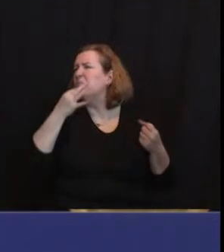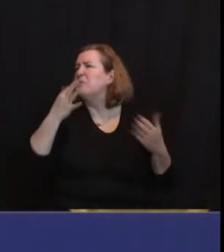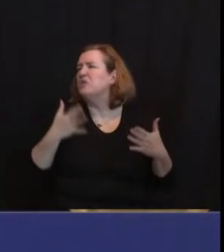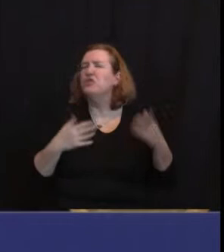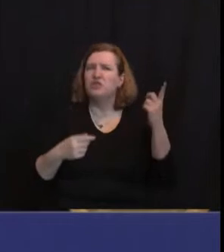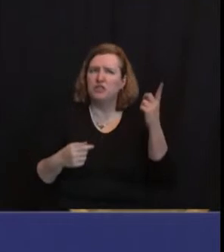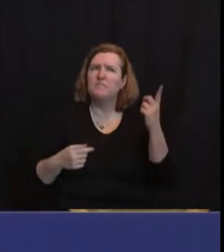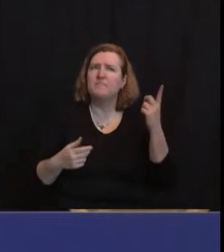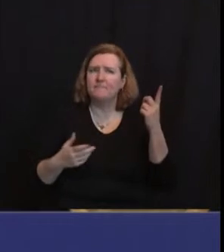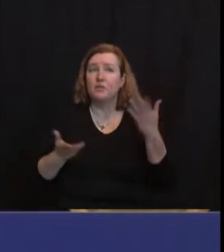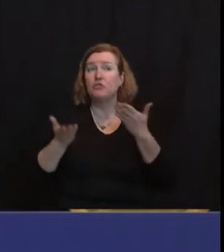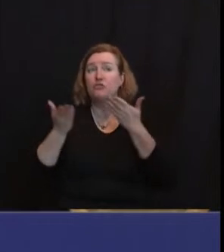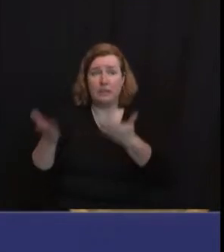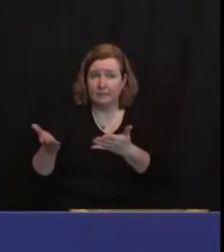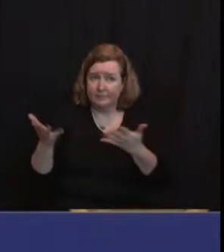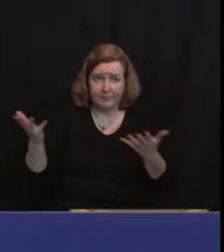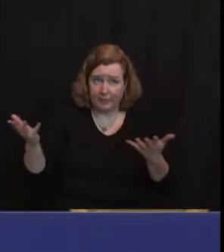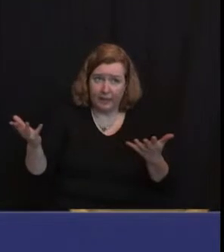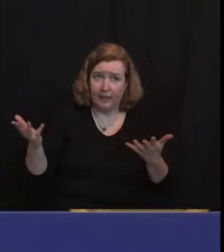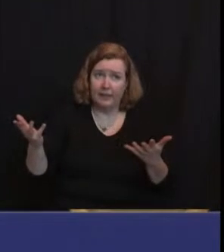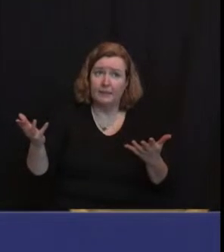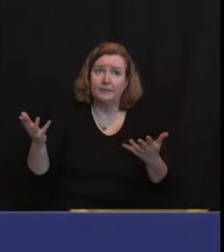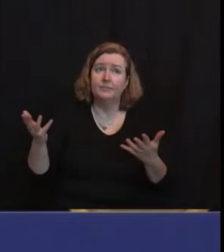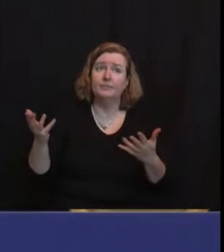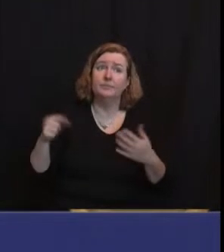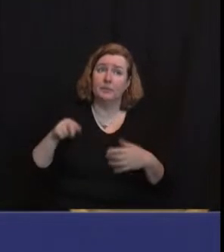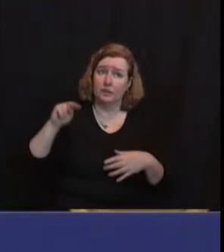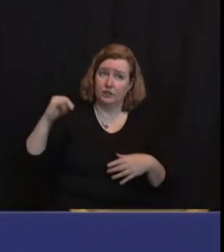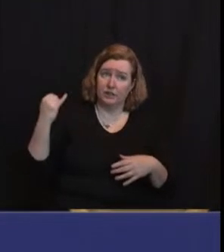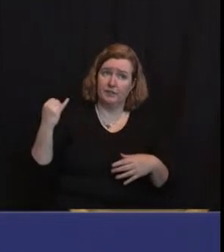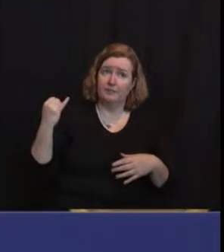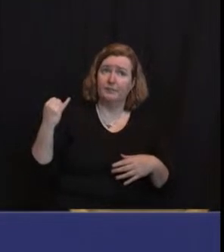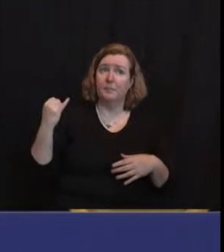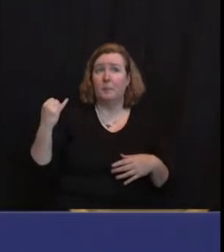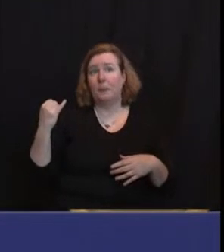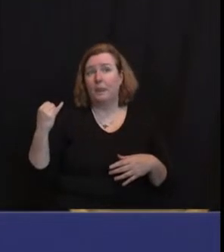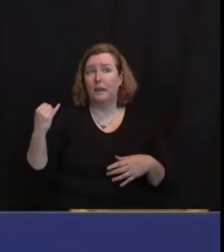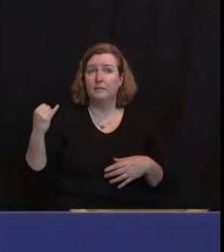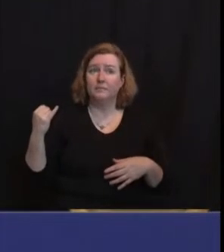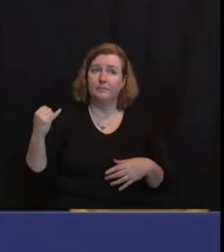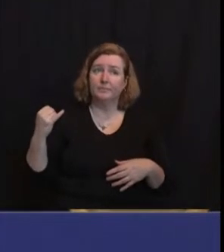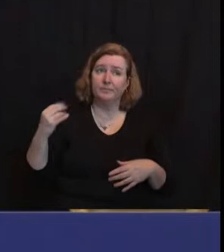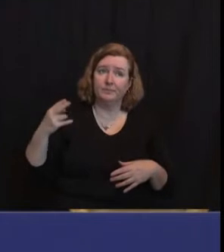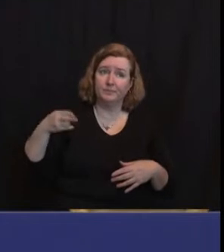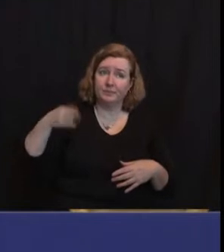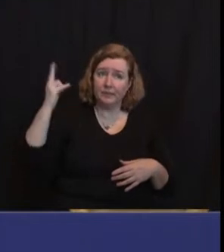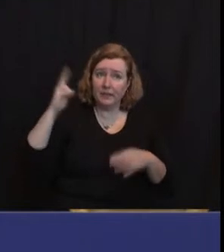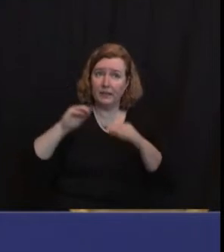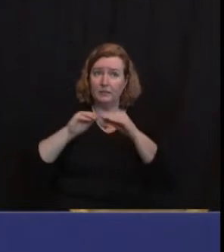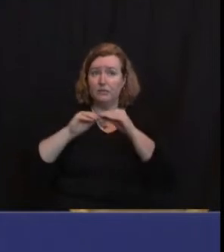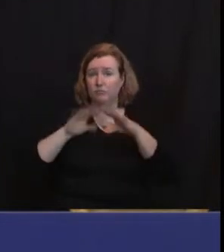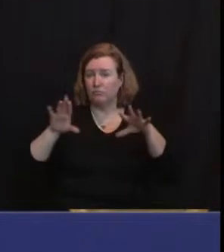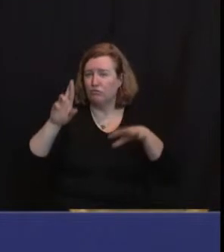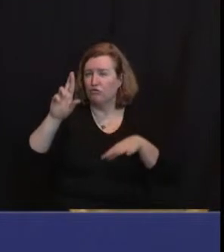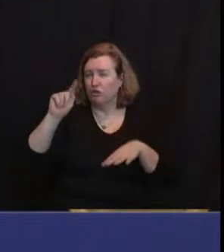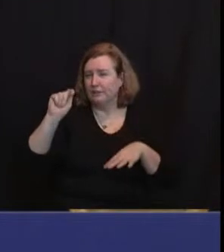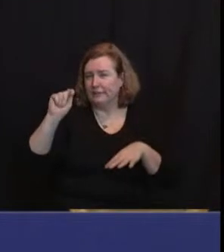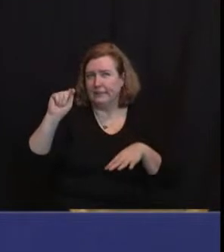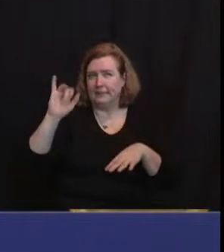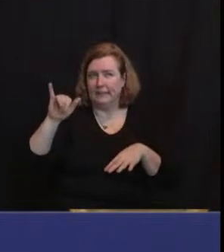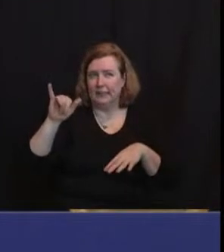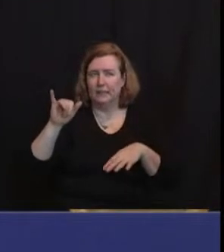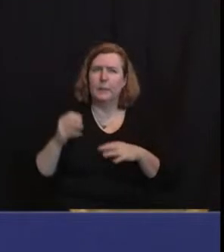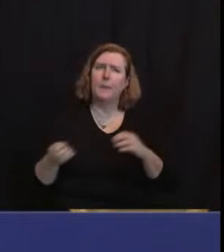believe, that states like New Jersey, where we have a particularly high infection rate, should be getting more doses,